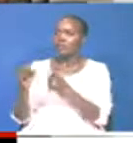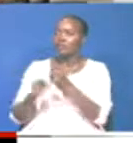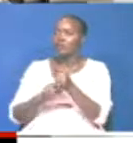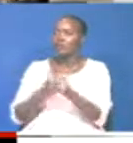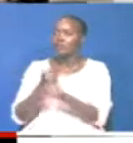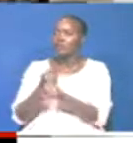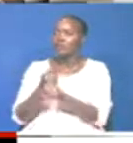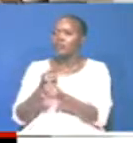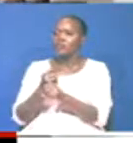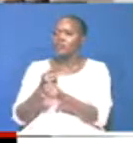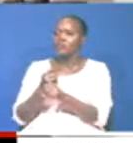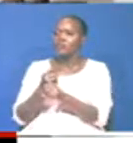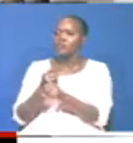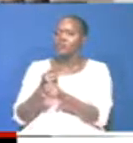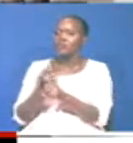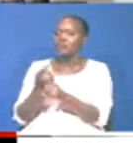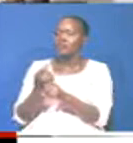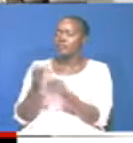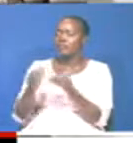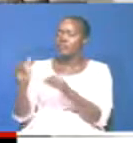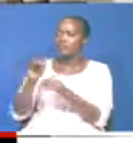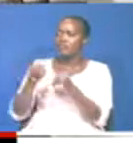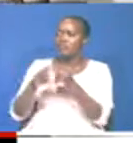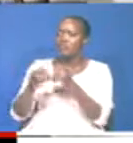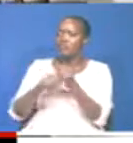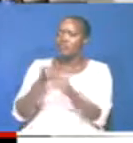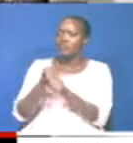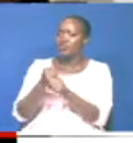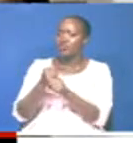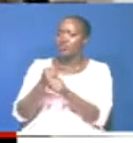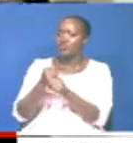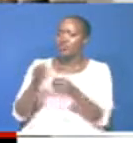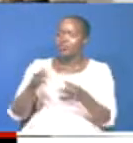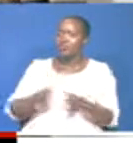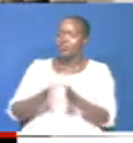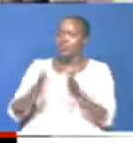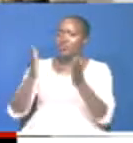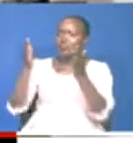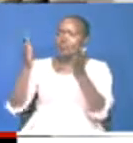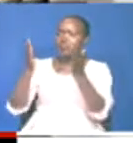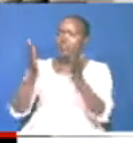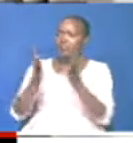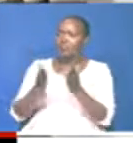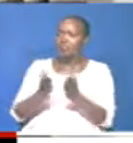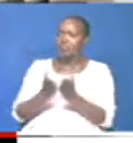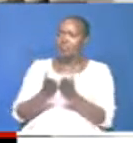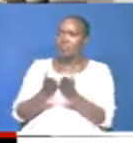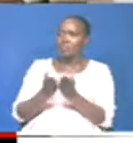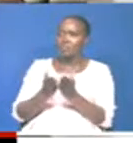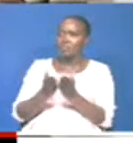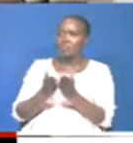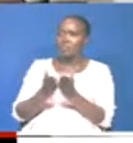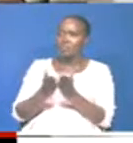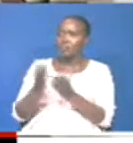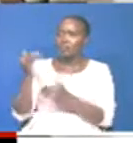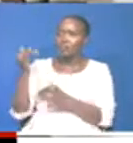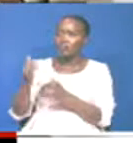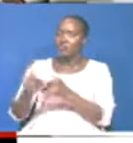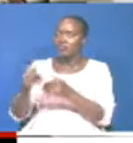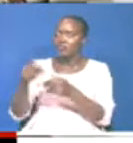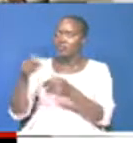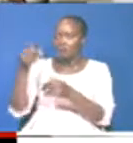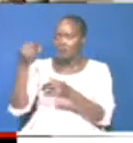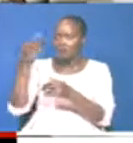slightly above 60 years, in the Rift Valley, in a place we'd call actually Mushualami. My